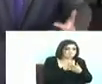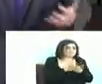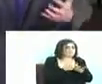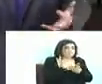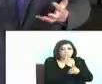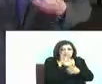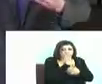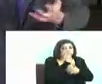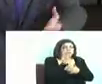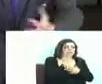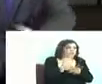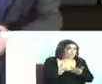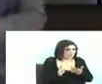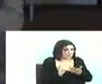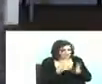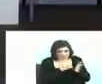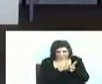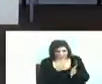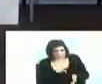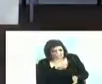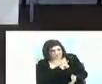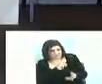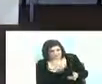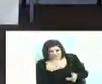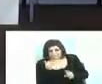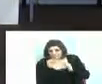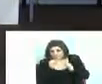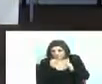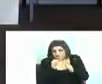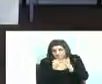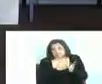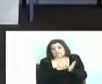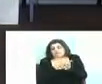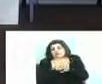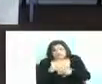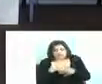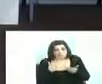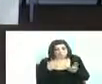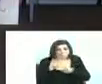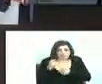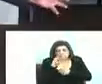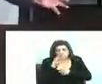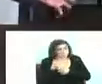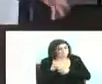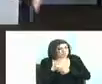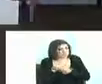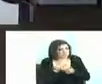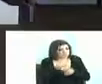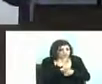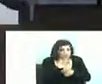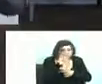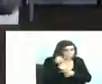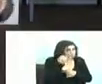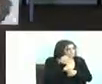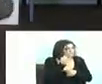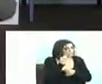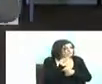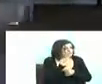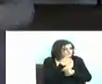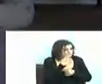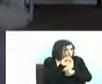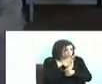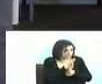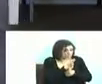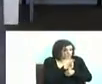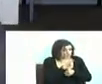lost and alone on that journey? And so he goes and he lays down. And you know, it's going to be a pretty hard journey when the softest thing that you can find to put